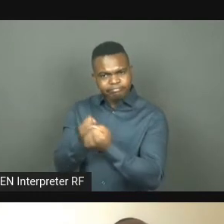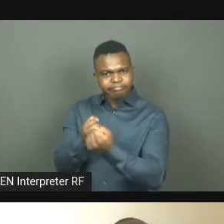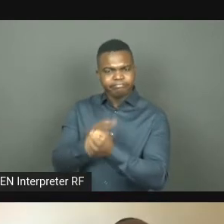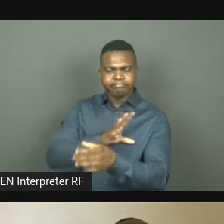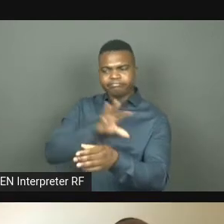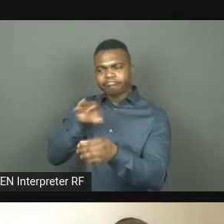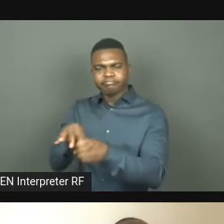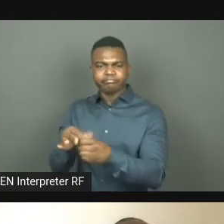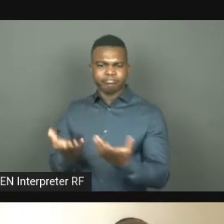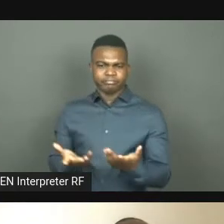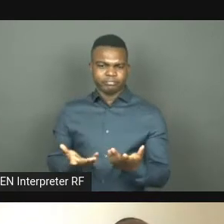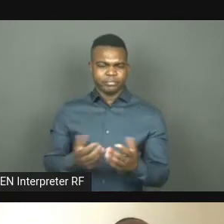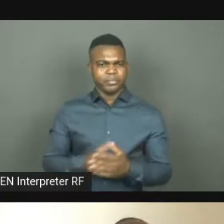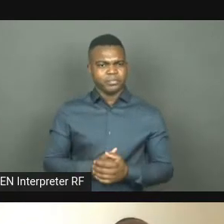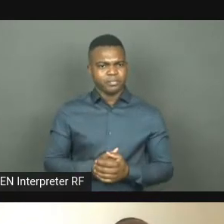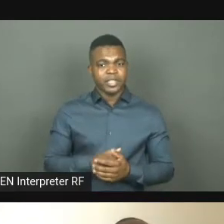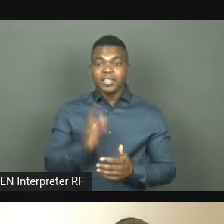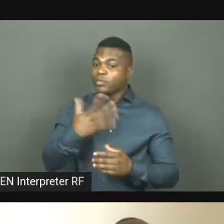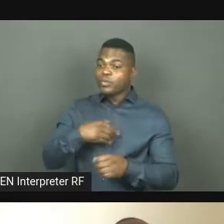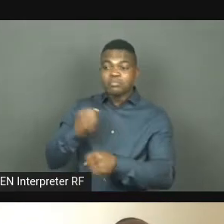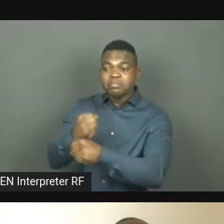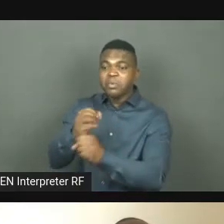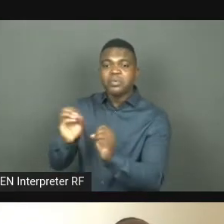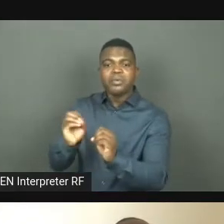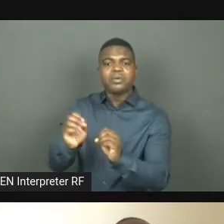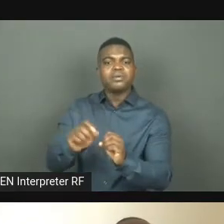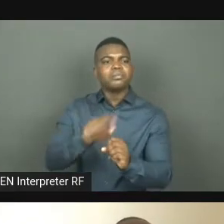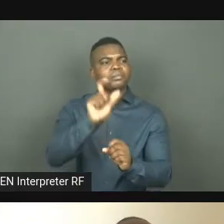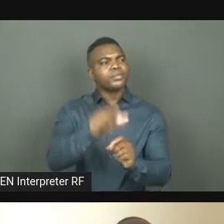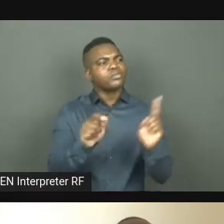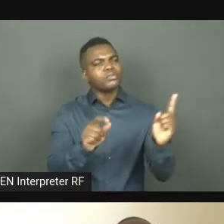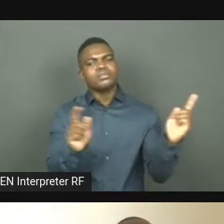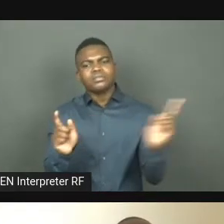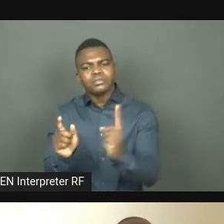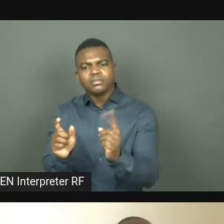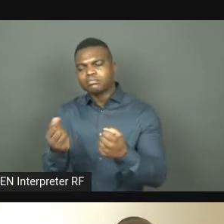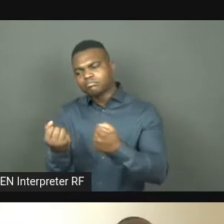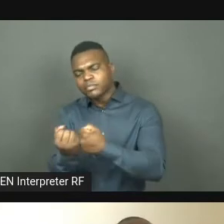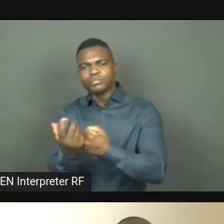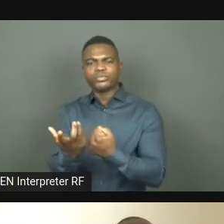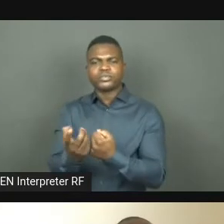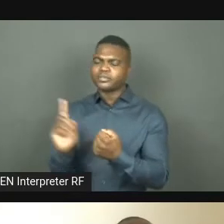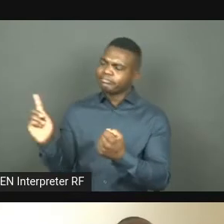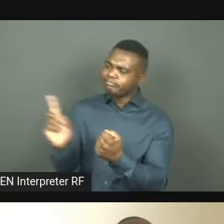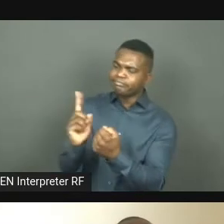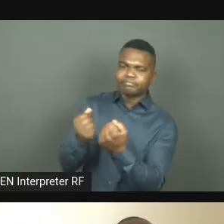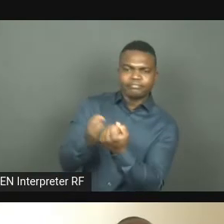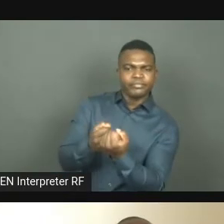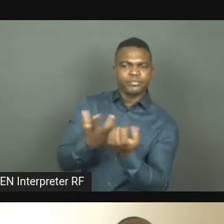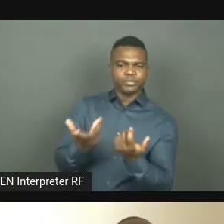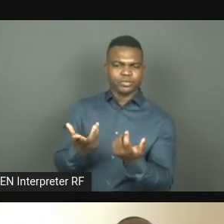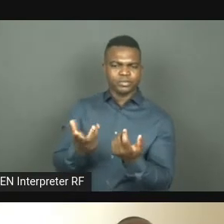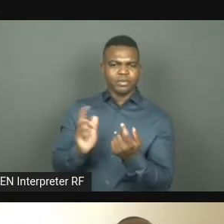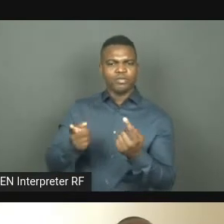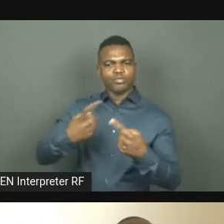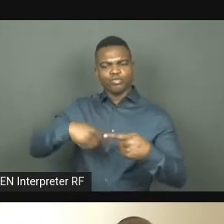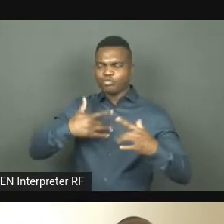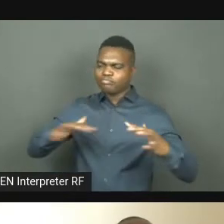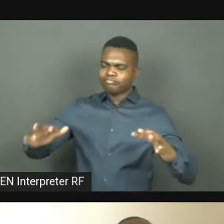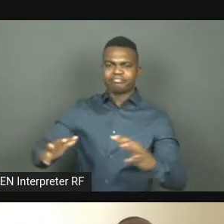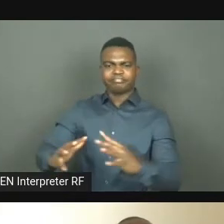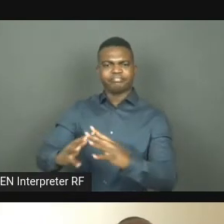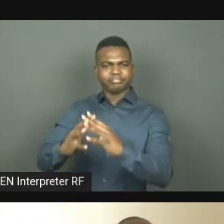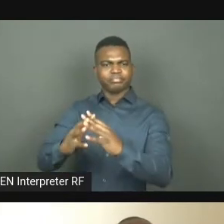about the culture and I think reposition